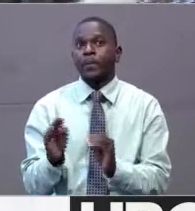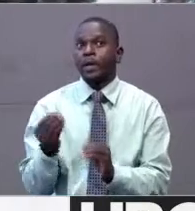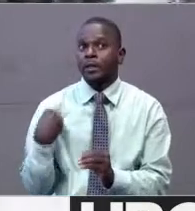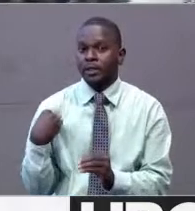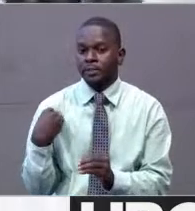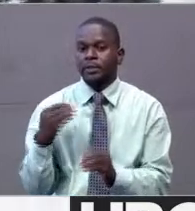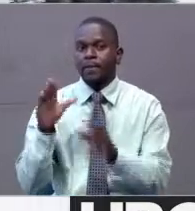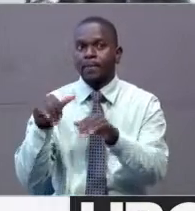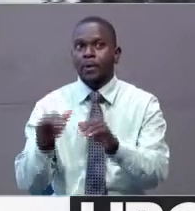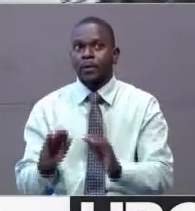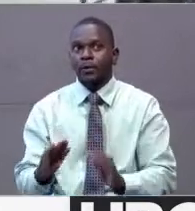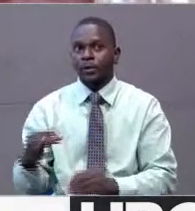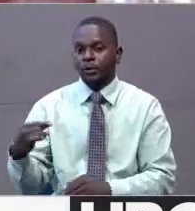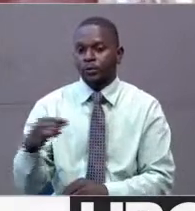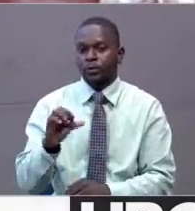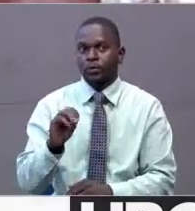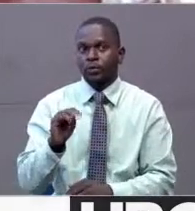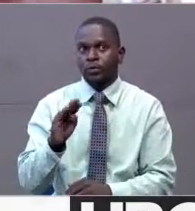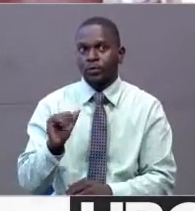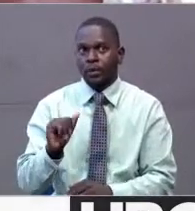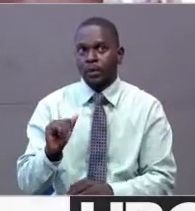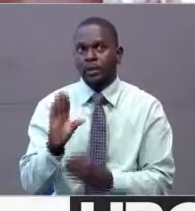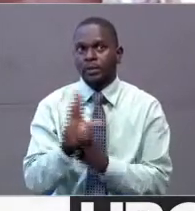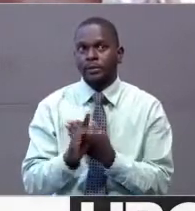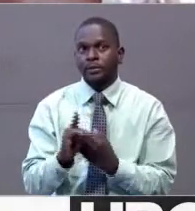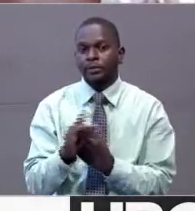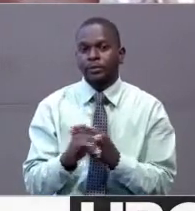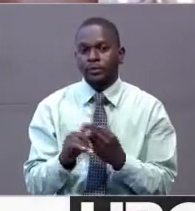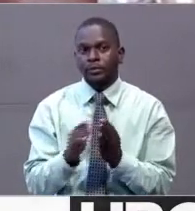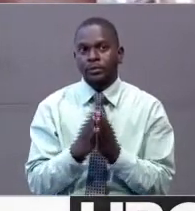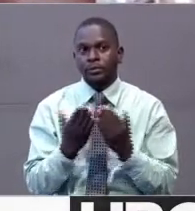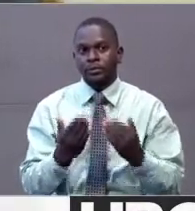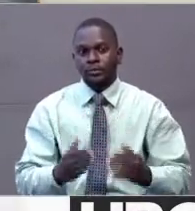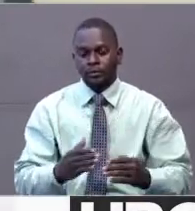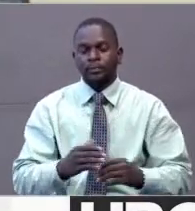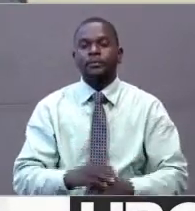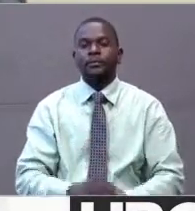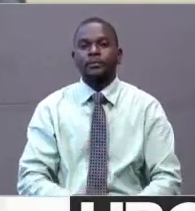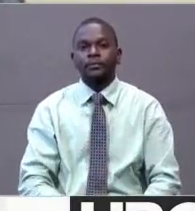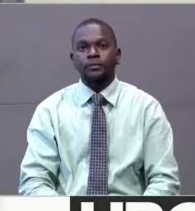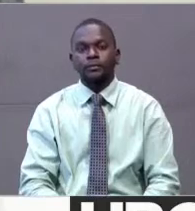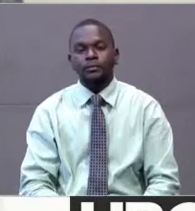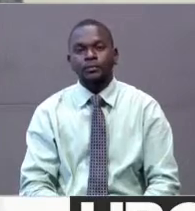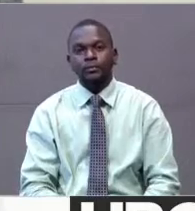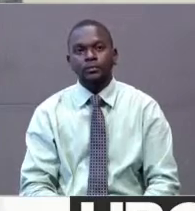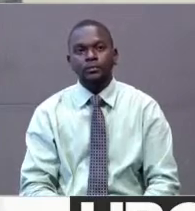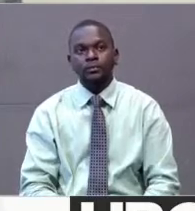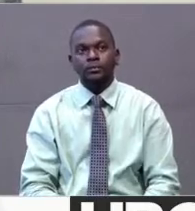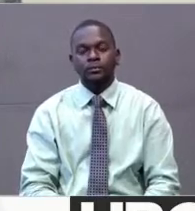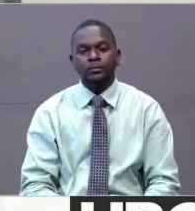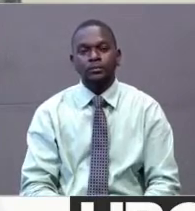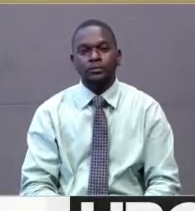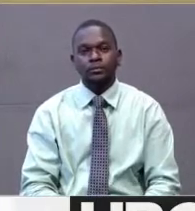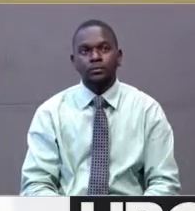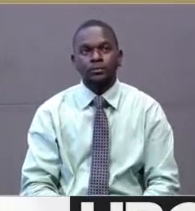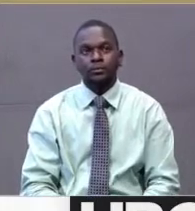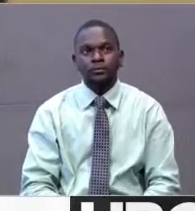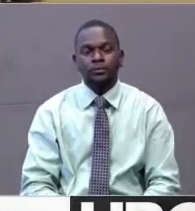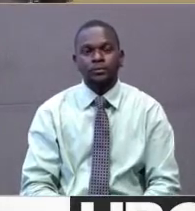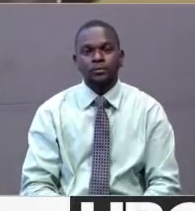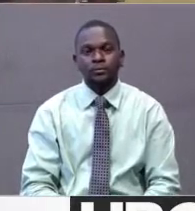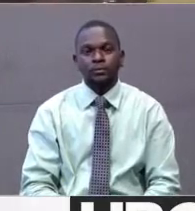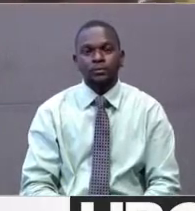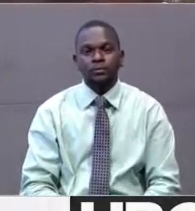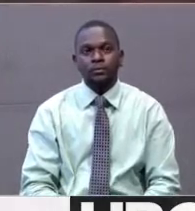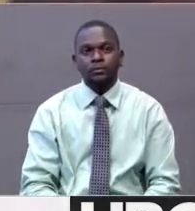in Gomba district. Report compiled by Ongeso Godwin Mark and Namamonde Deborah for UBC